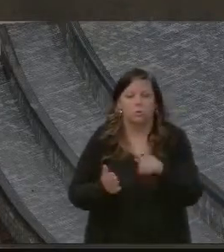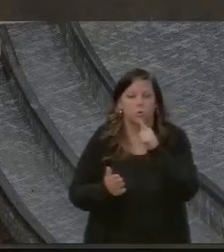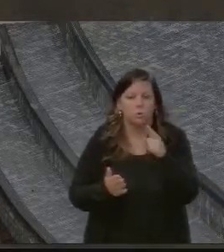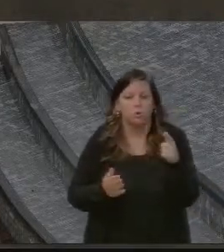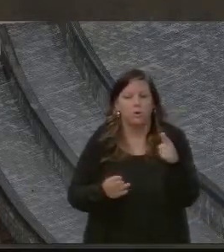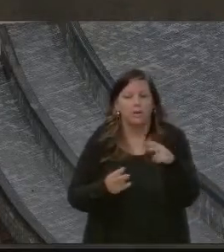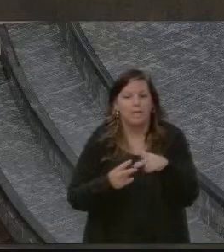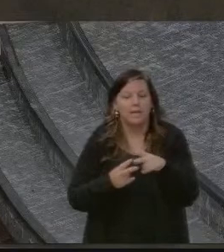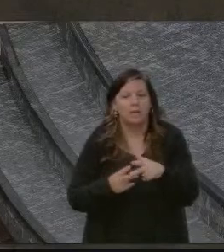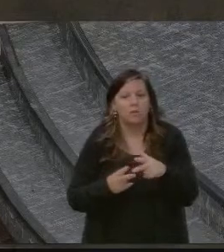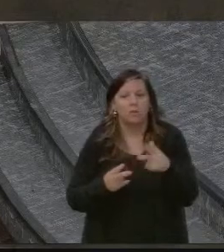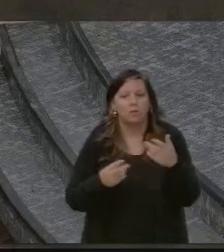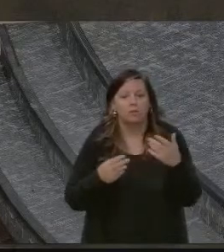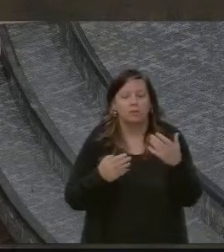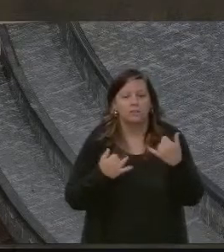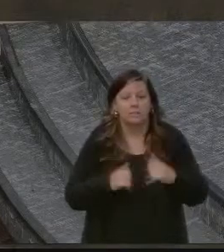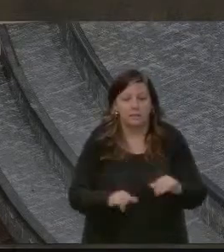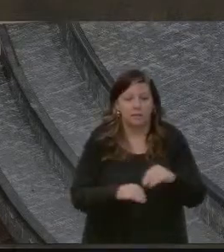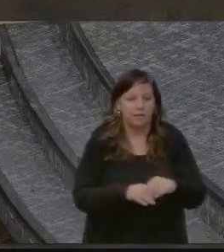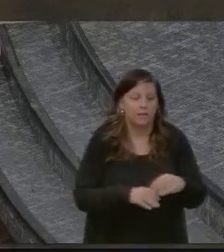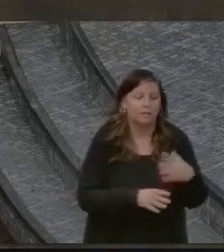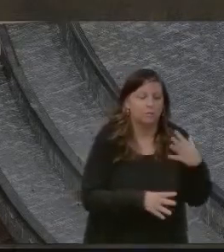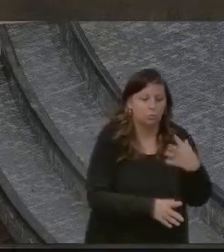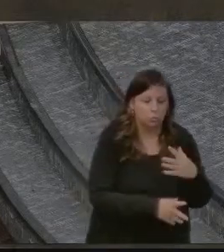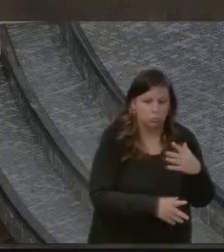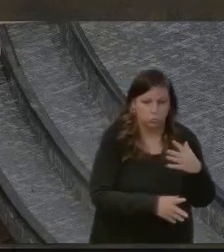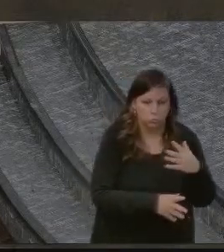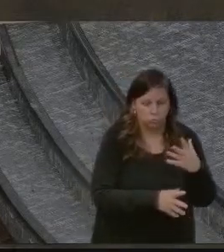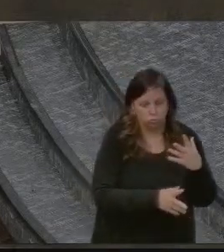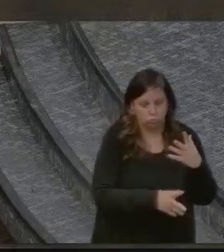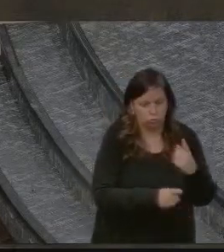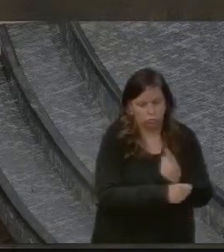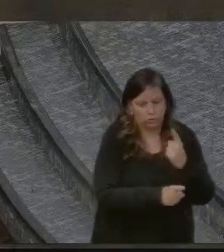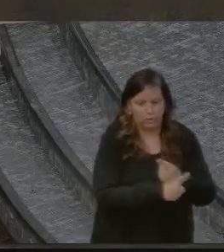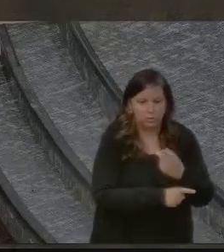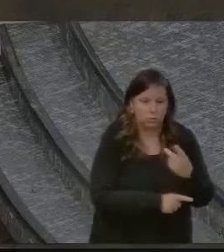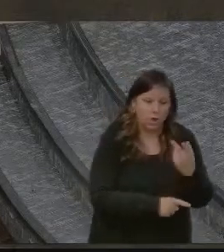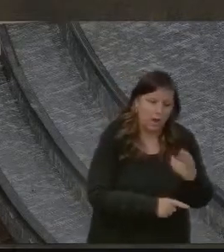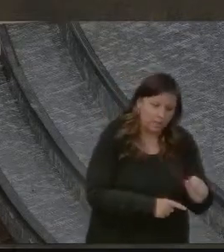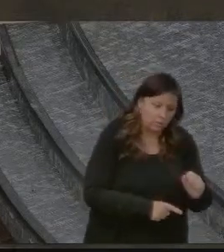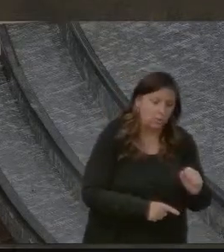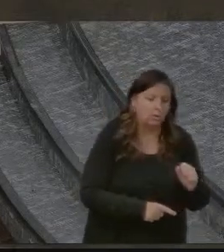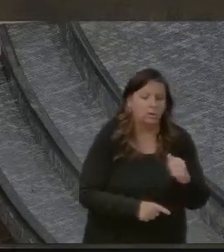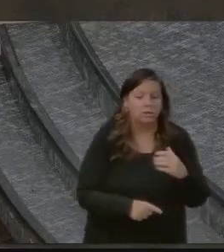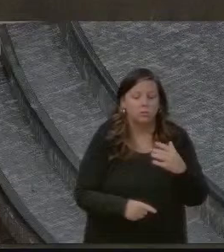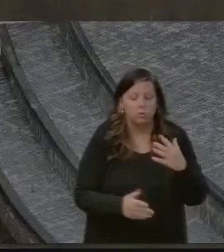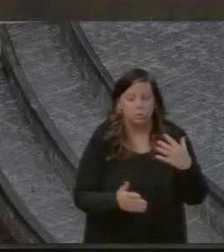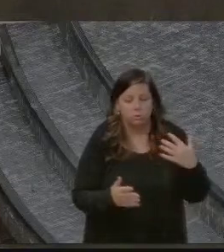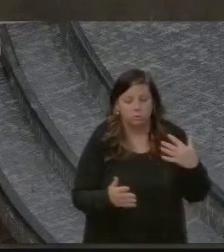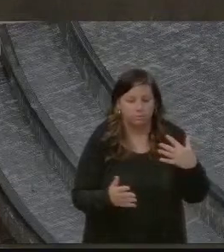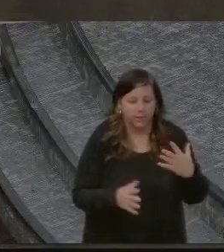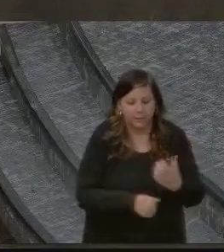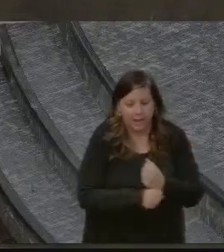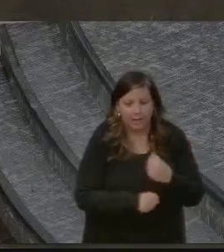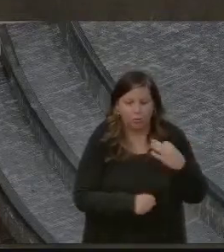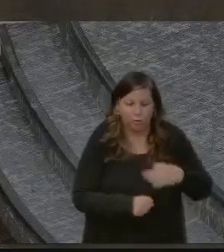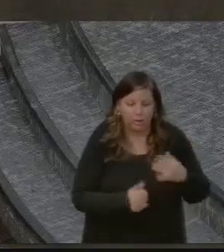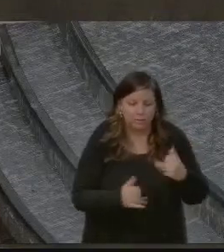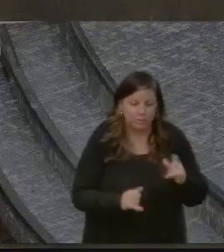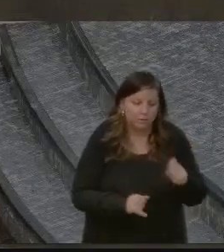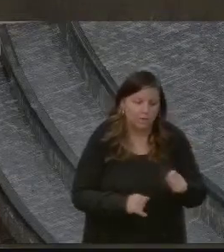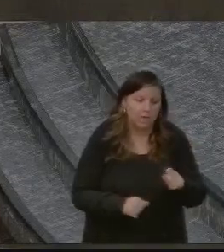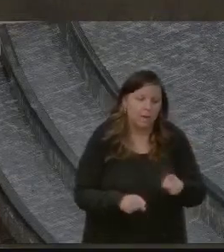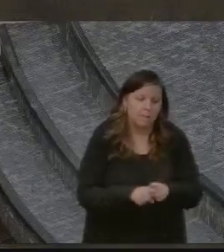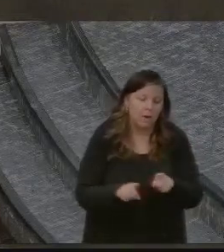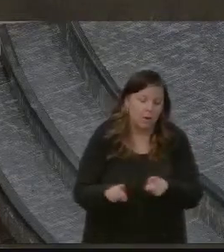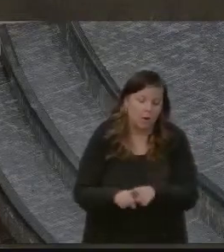in a traditional high school to receive credits that they are deficient in, but they also support students who